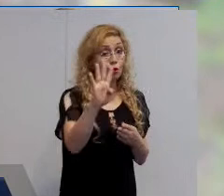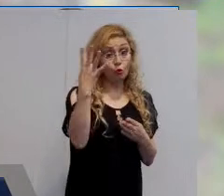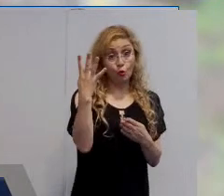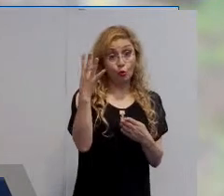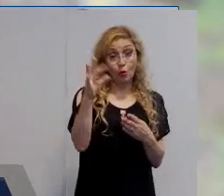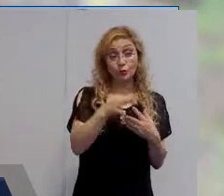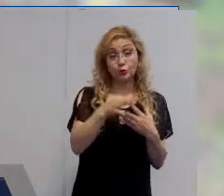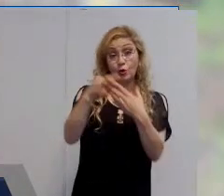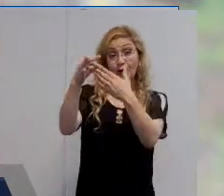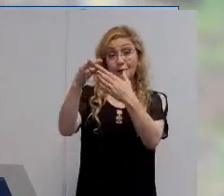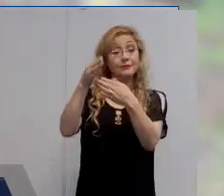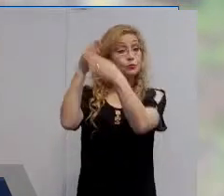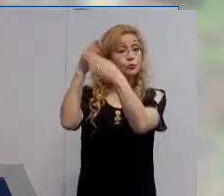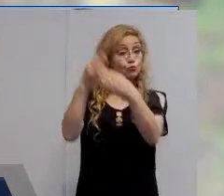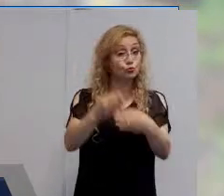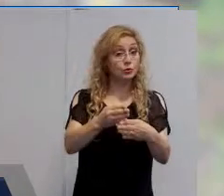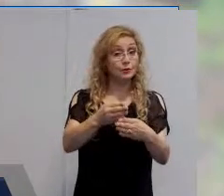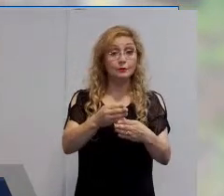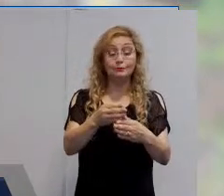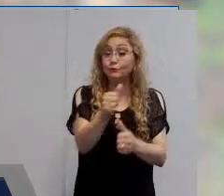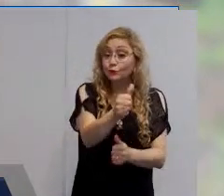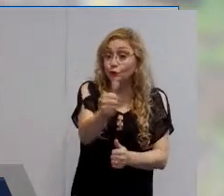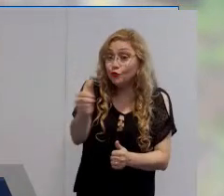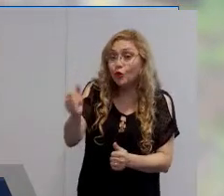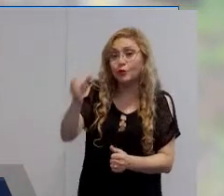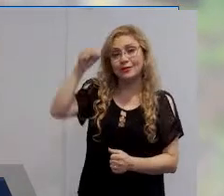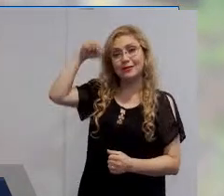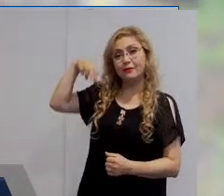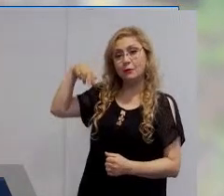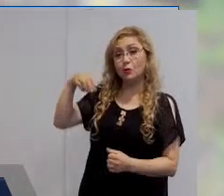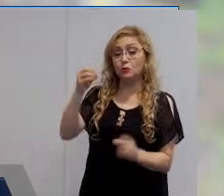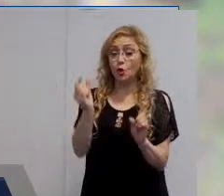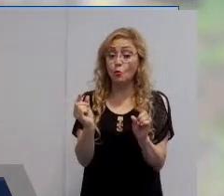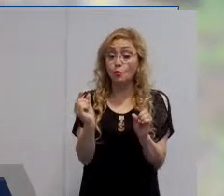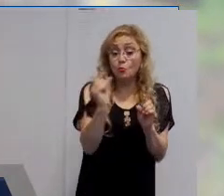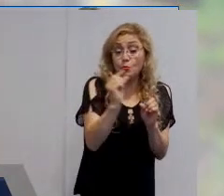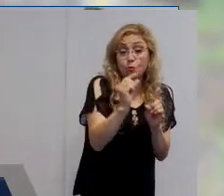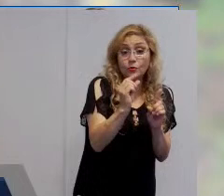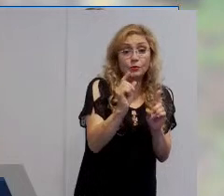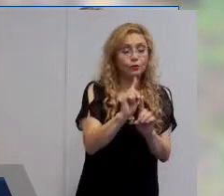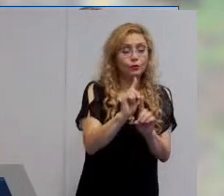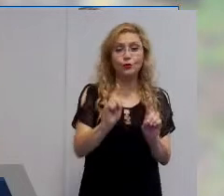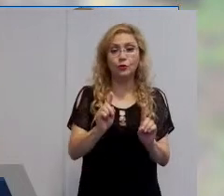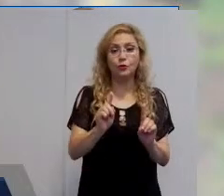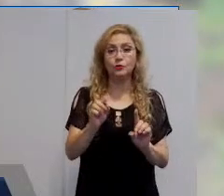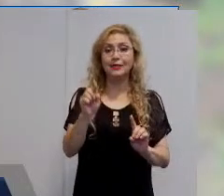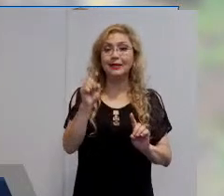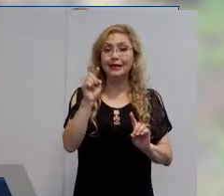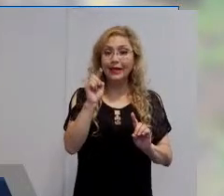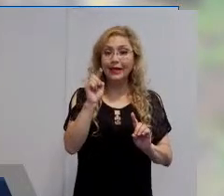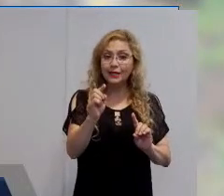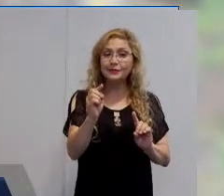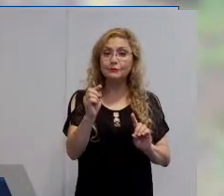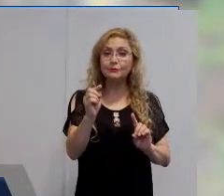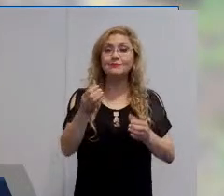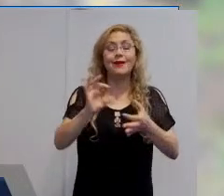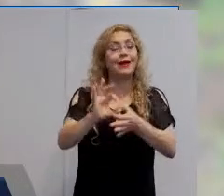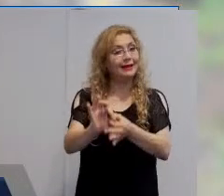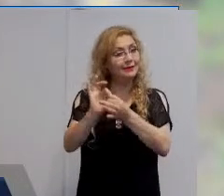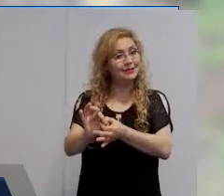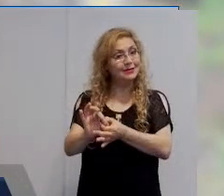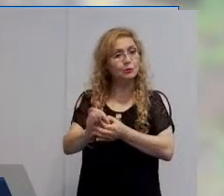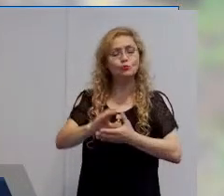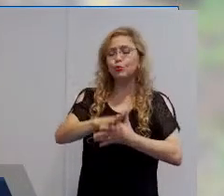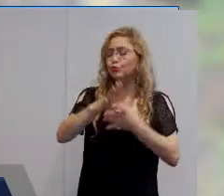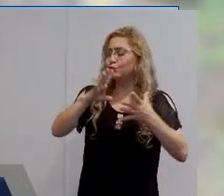fourth item is sustainability. As we all know, this cannot be a mere adjective. It is a noun. It